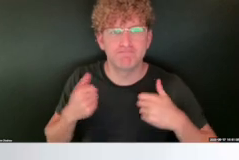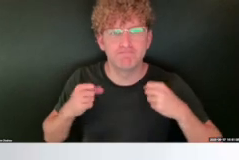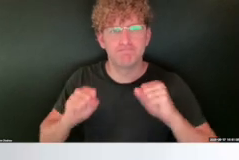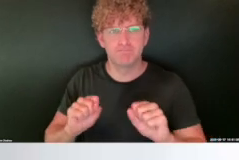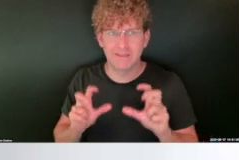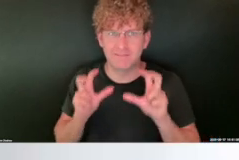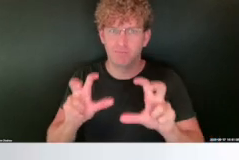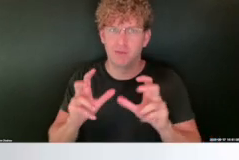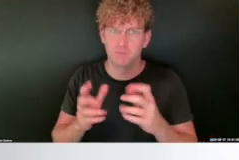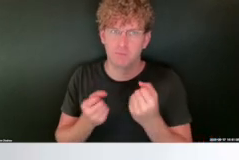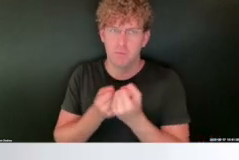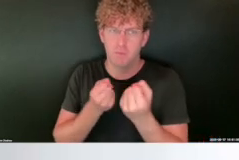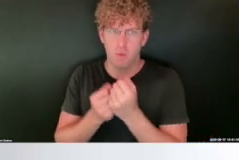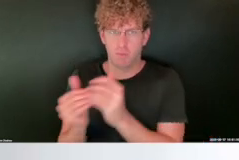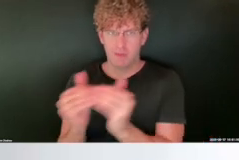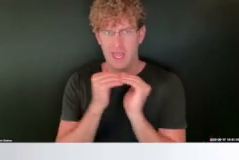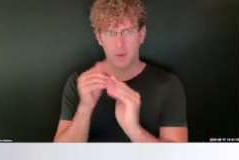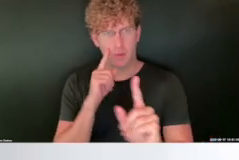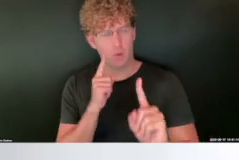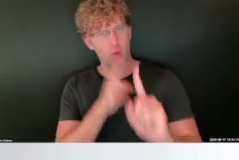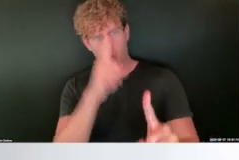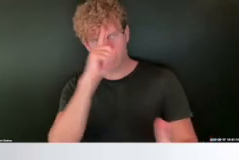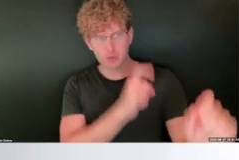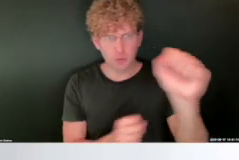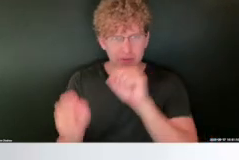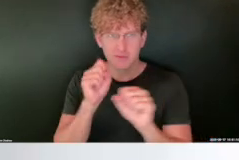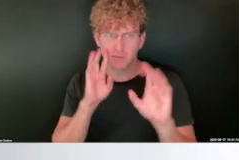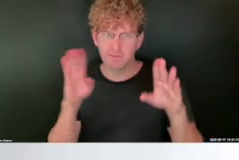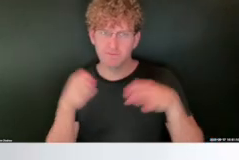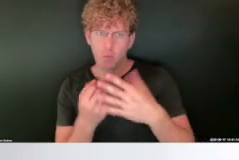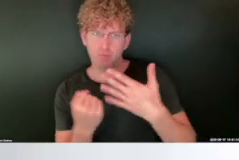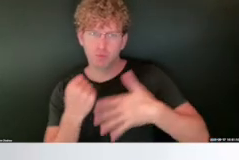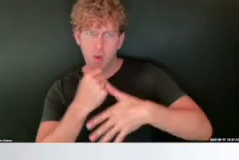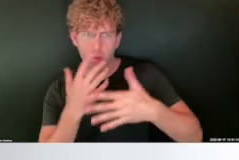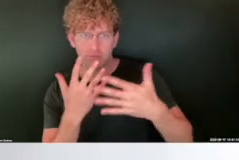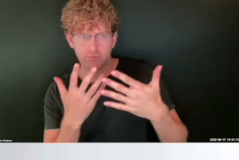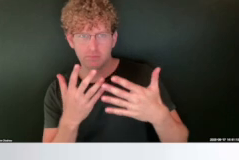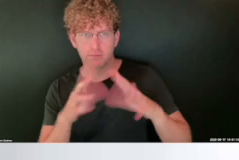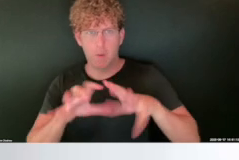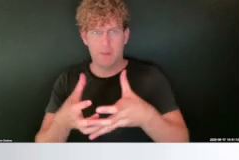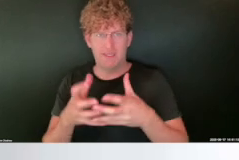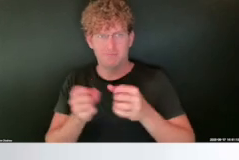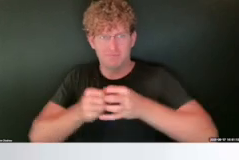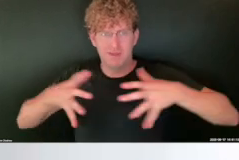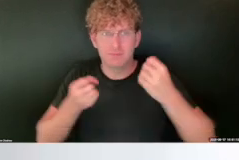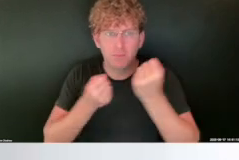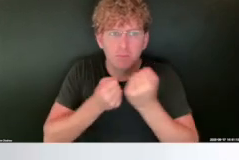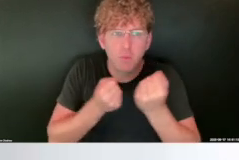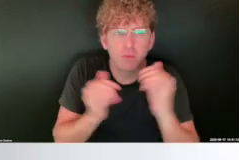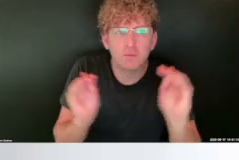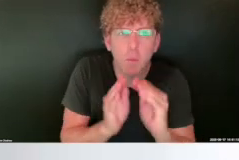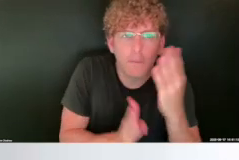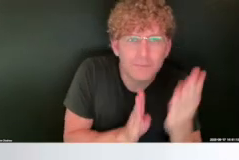priority populations by expanding support for small businesses, public agencies, and disadvantaged communities, focus